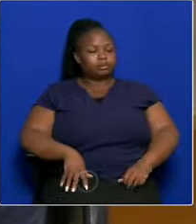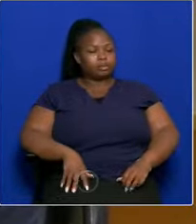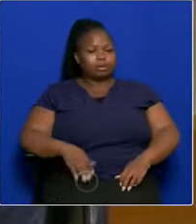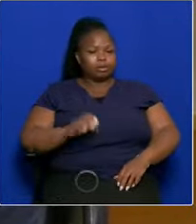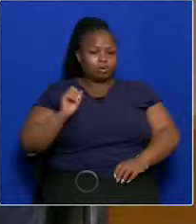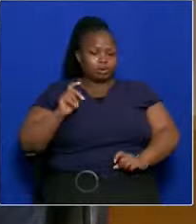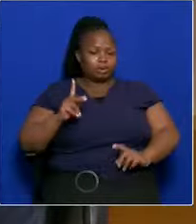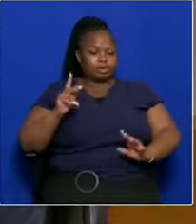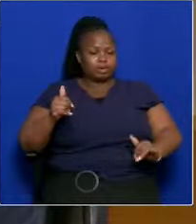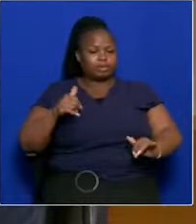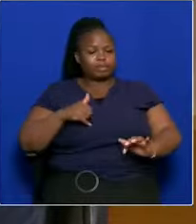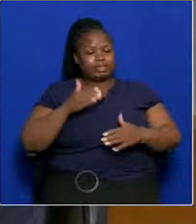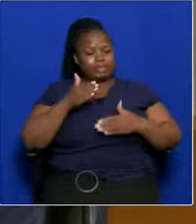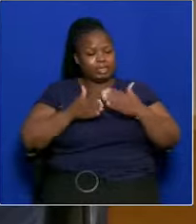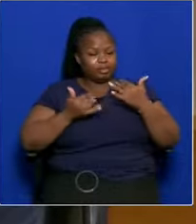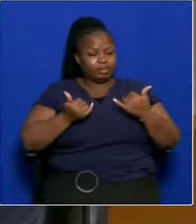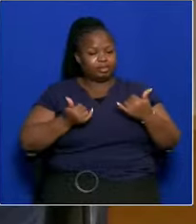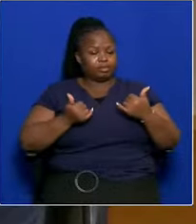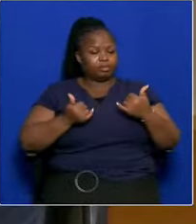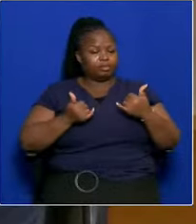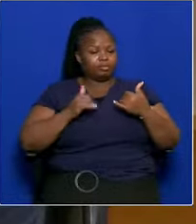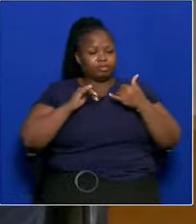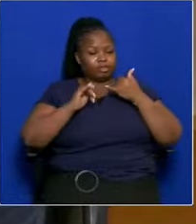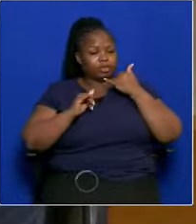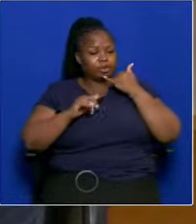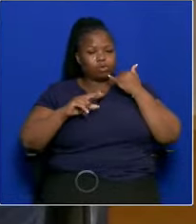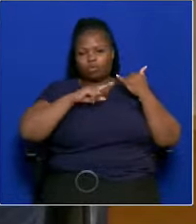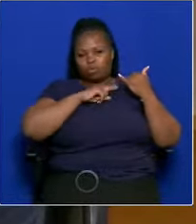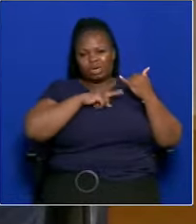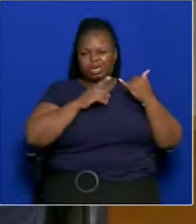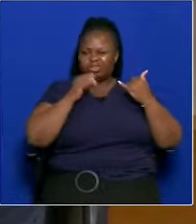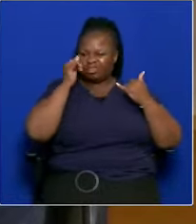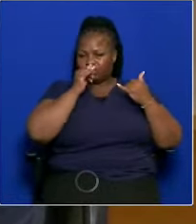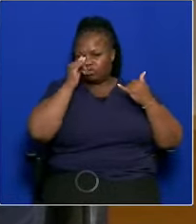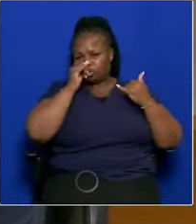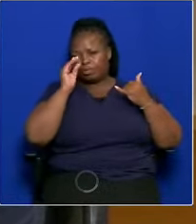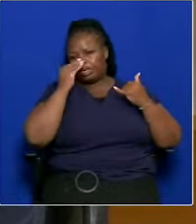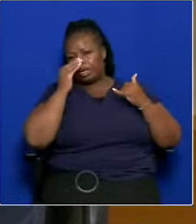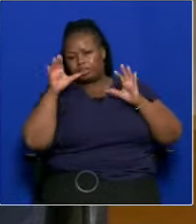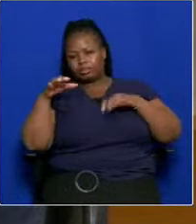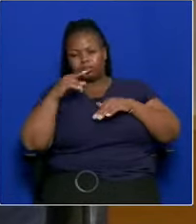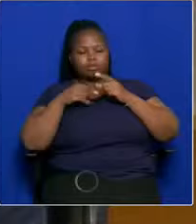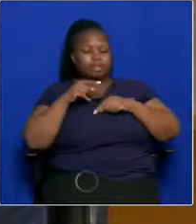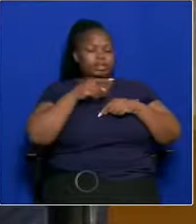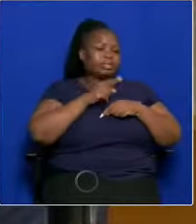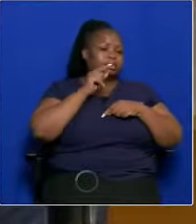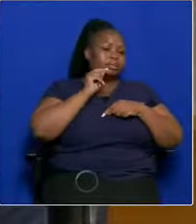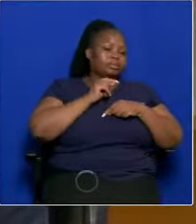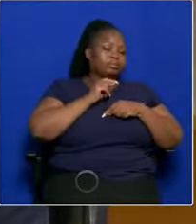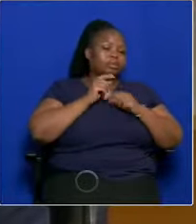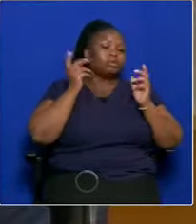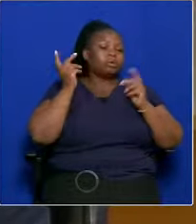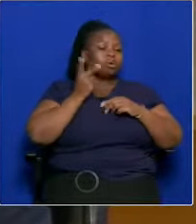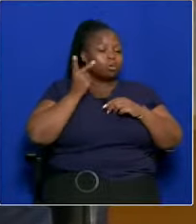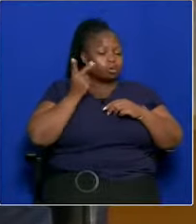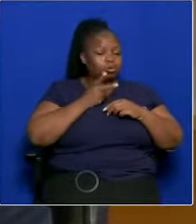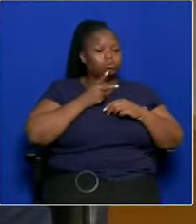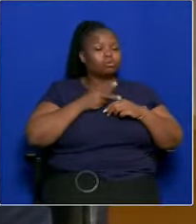long. So there are acts of criminality around this. There's even the death of, and you were aware